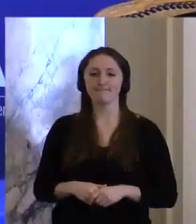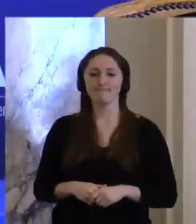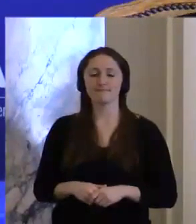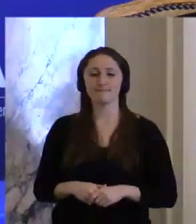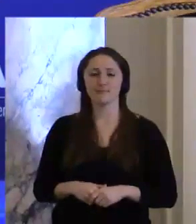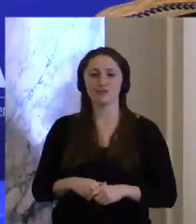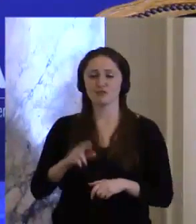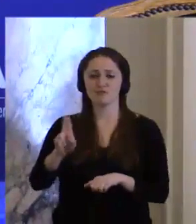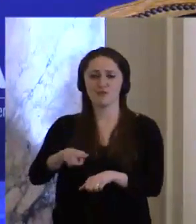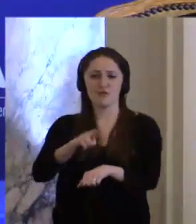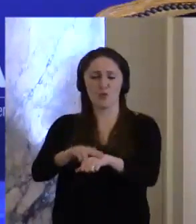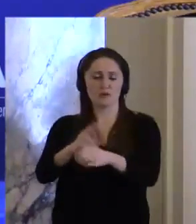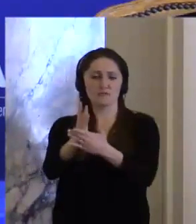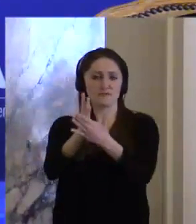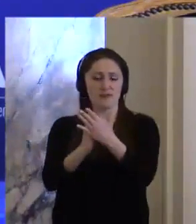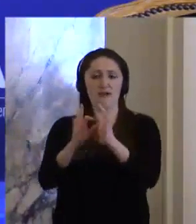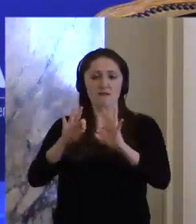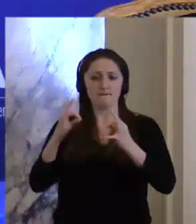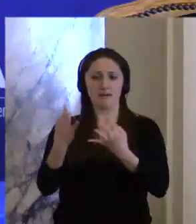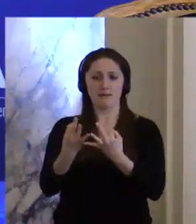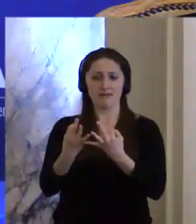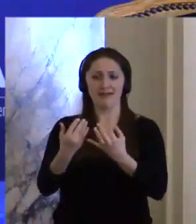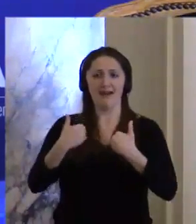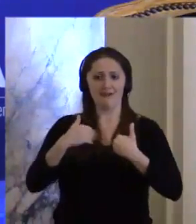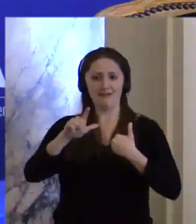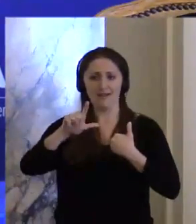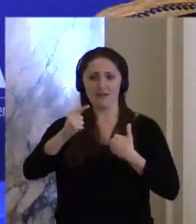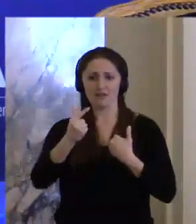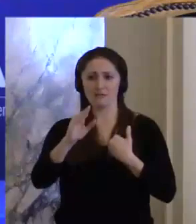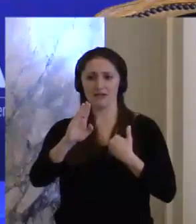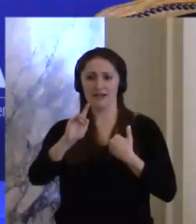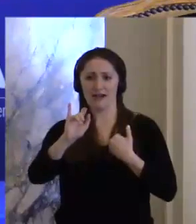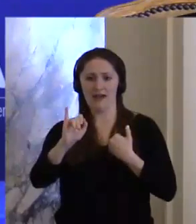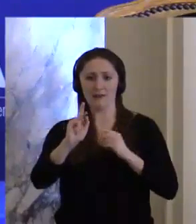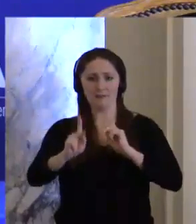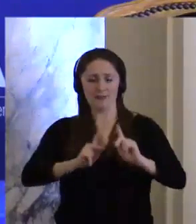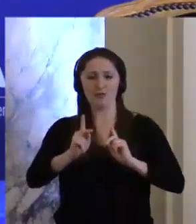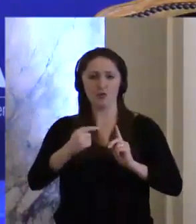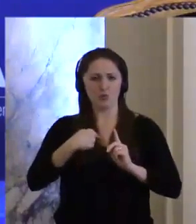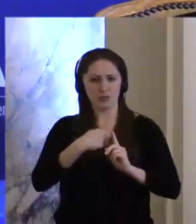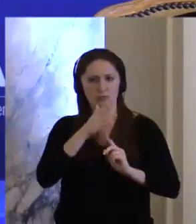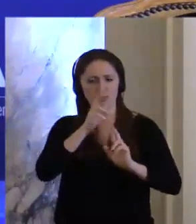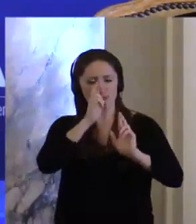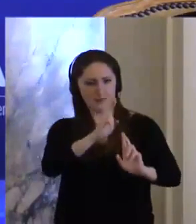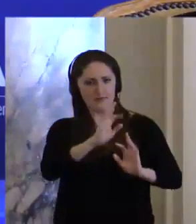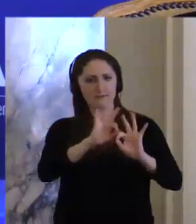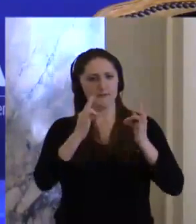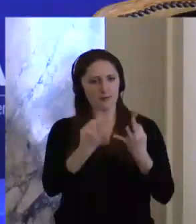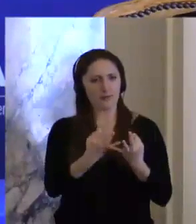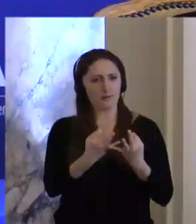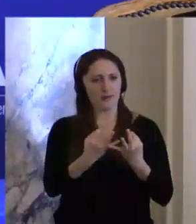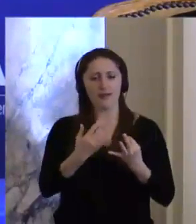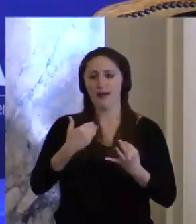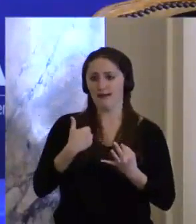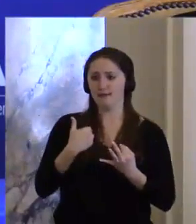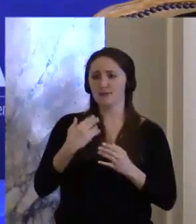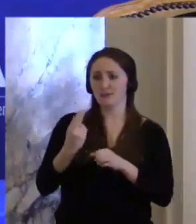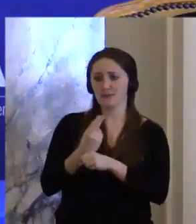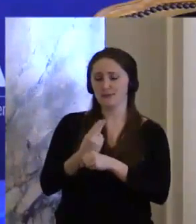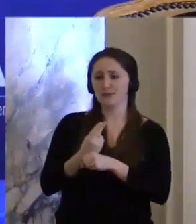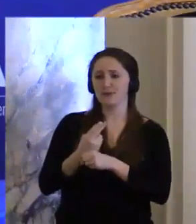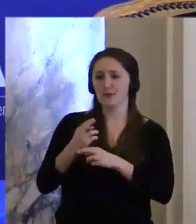of course, some families include LGBTI, and we have to respect the family, and we have to include the rights of all of these